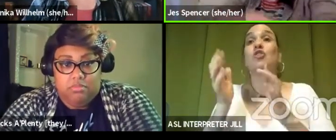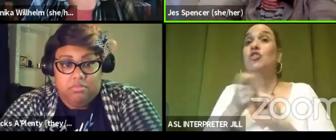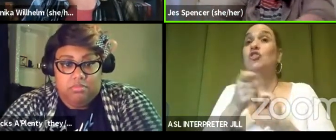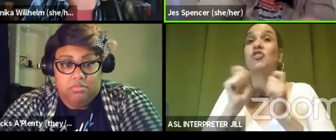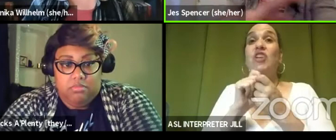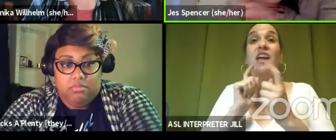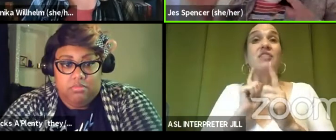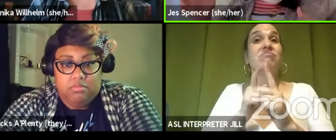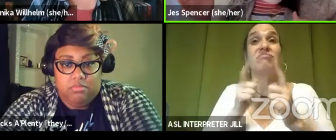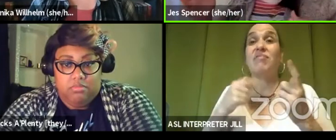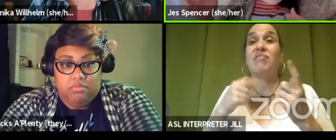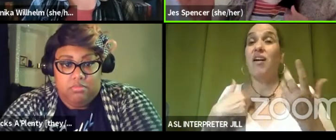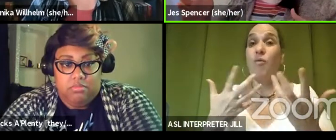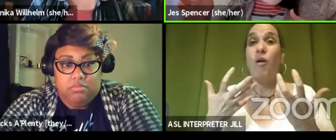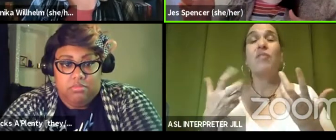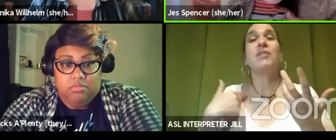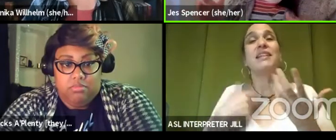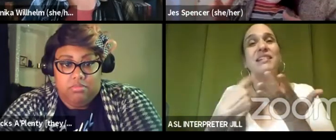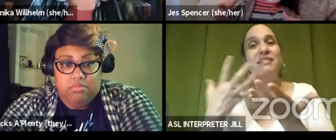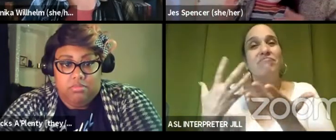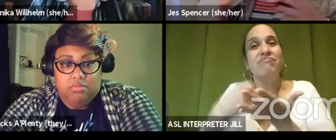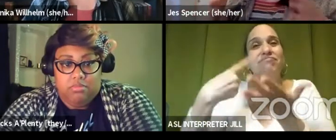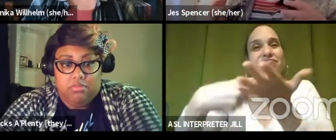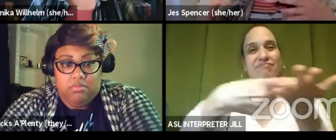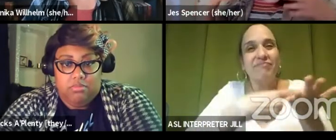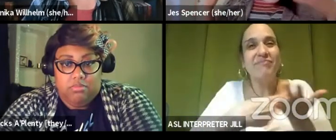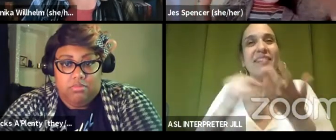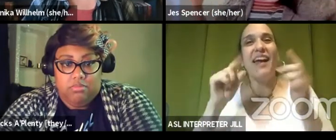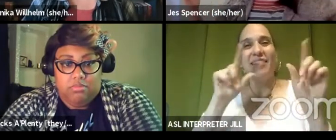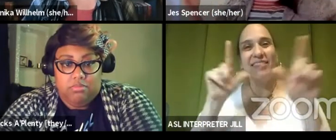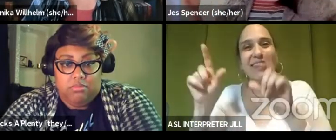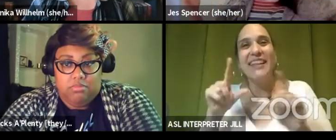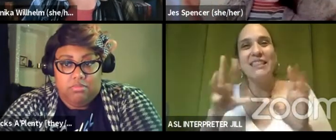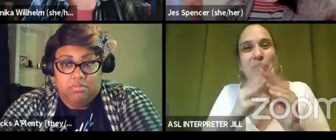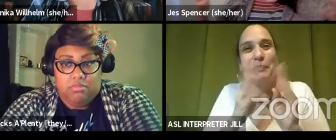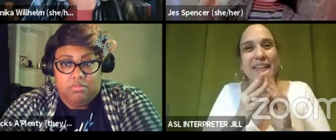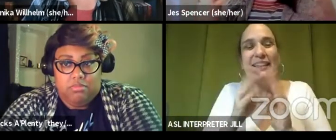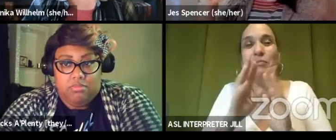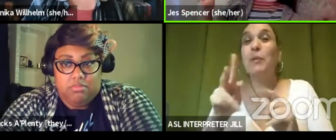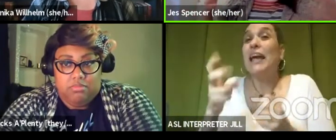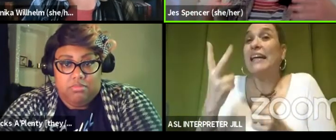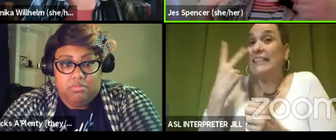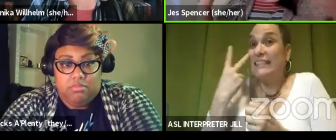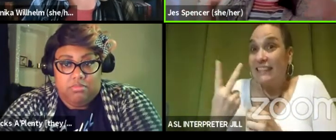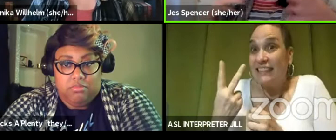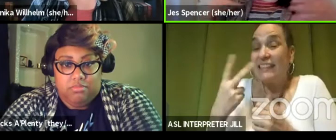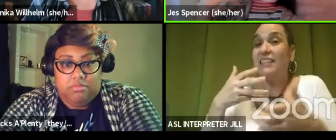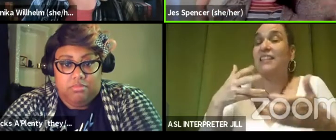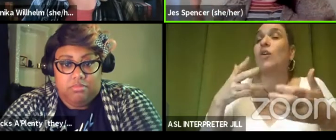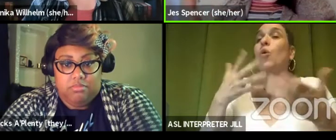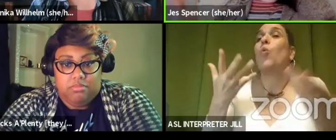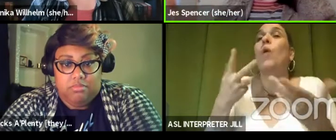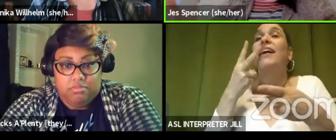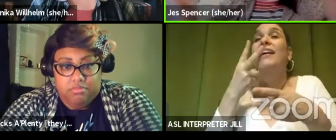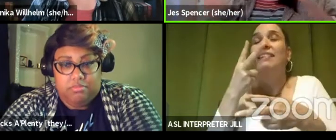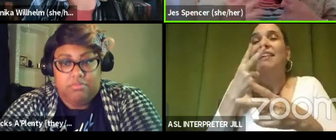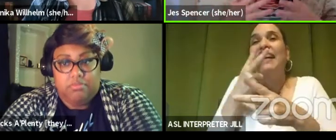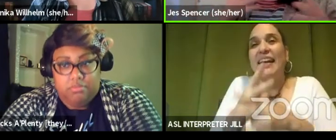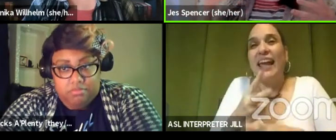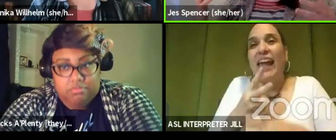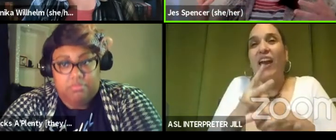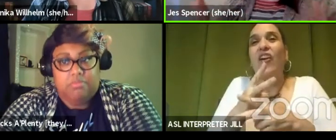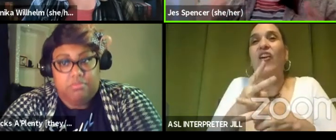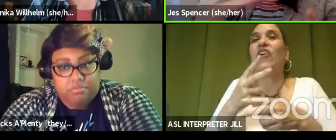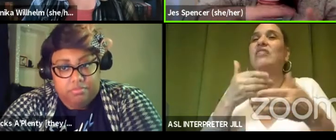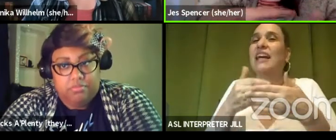just that we talk about it more, just like this, and that people can see what caregiver support, how it lives out,